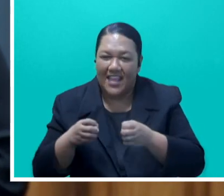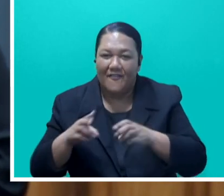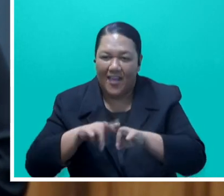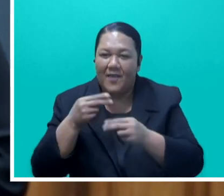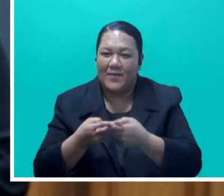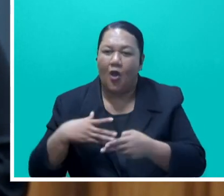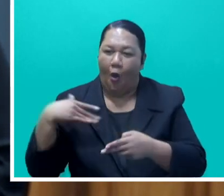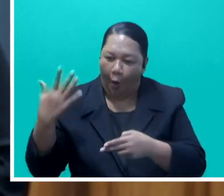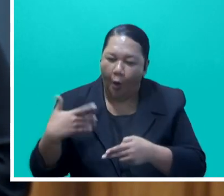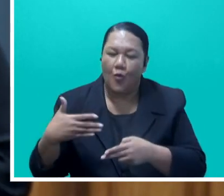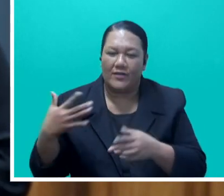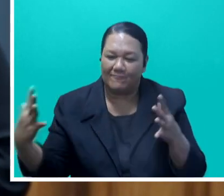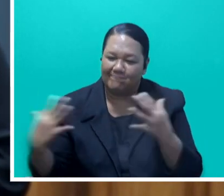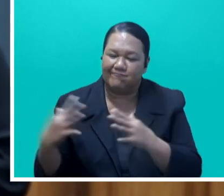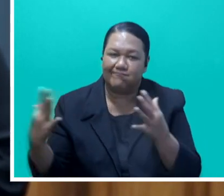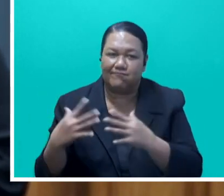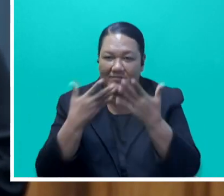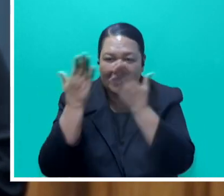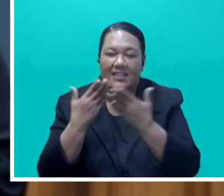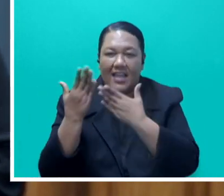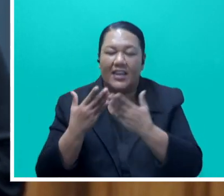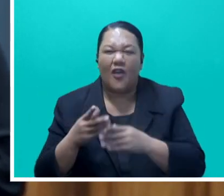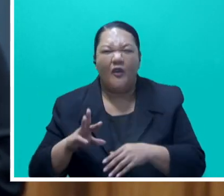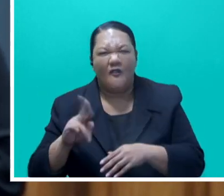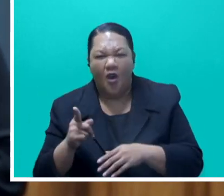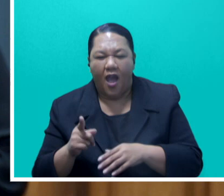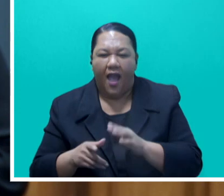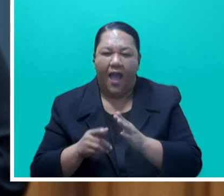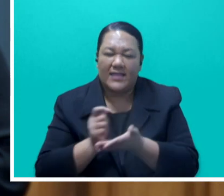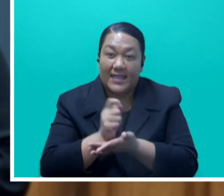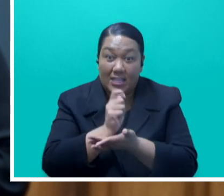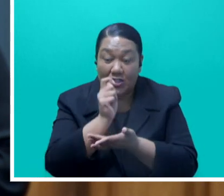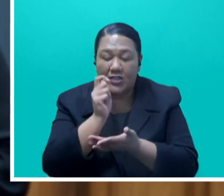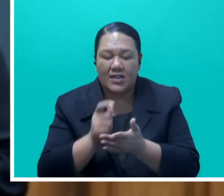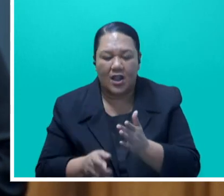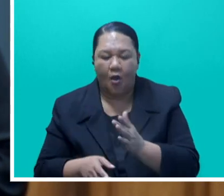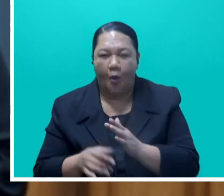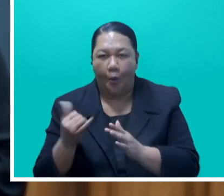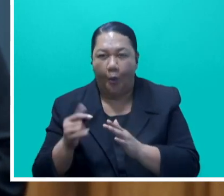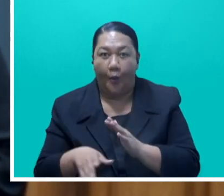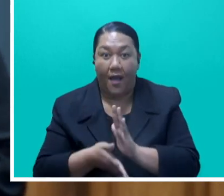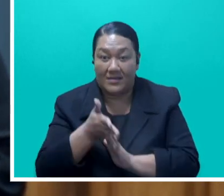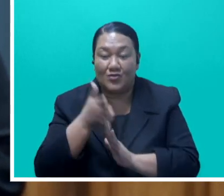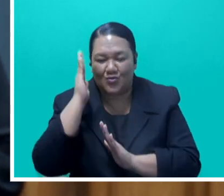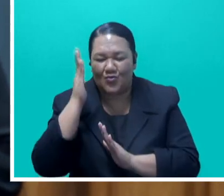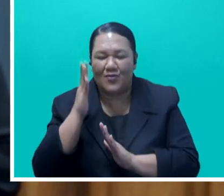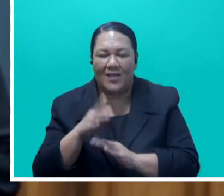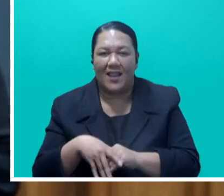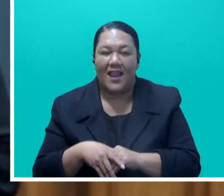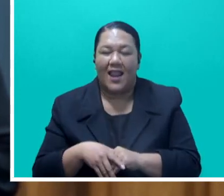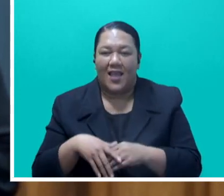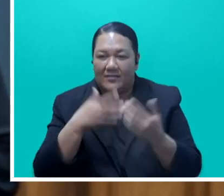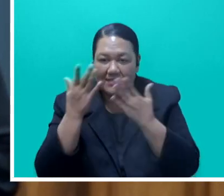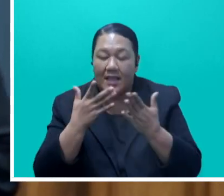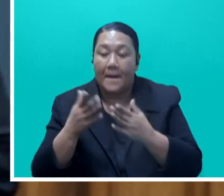us to study, whether for their secondary or tertiary education. My mother was a strong advocate for education and was always willing to